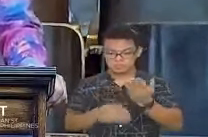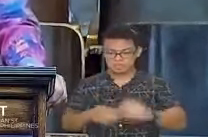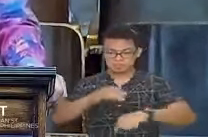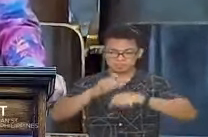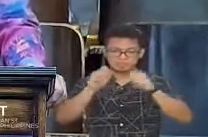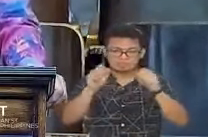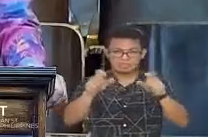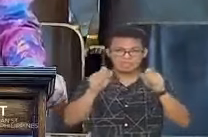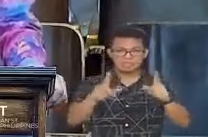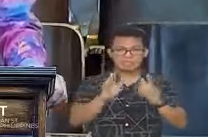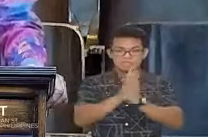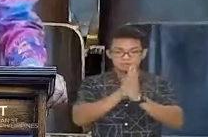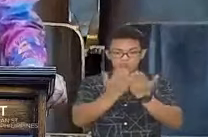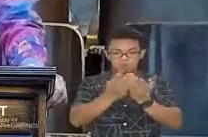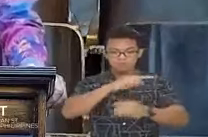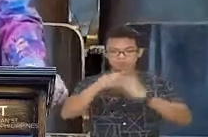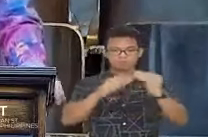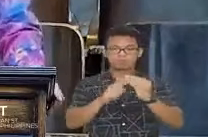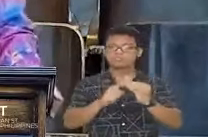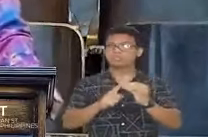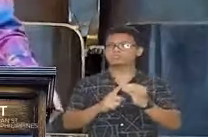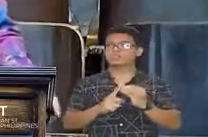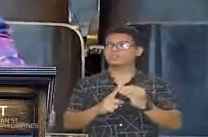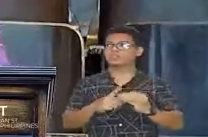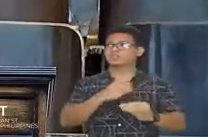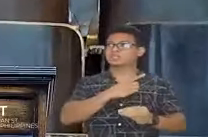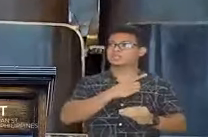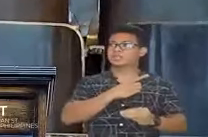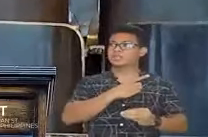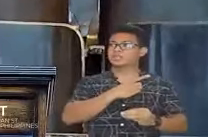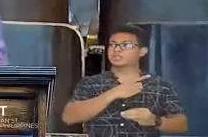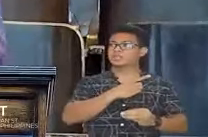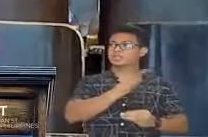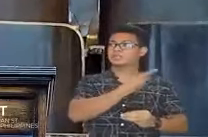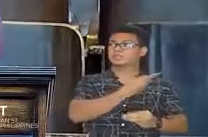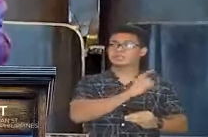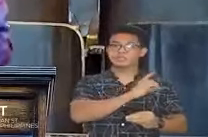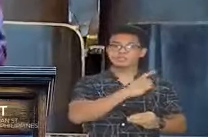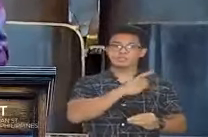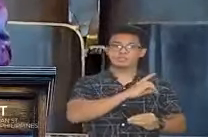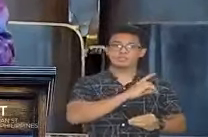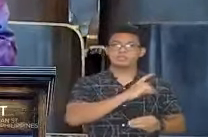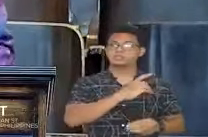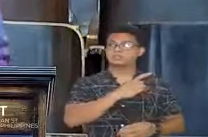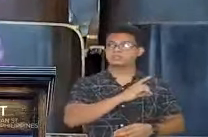selling their books about their doctrine. And my friend, listen carefully. One time